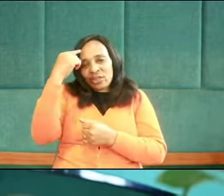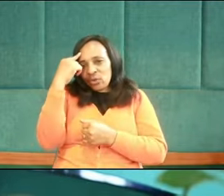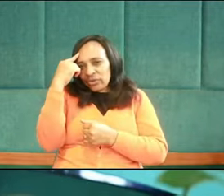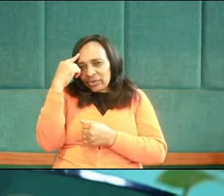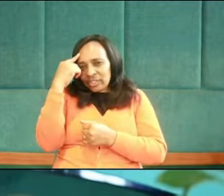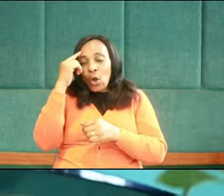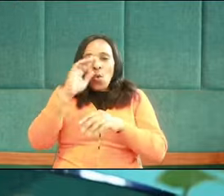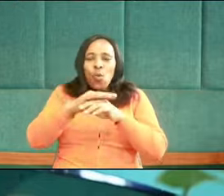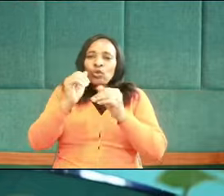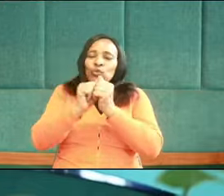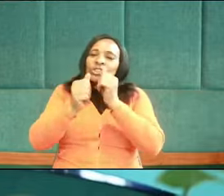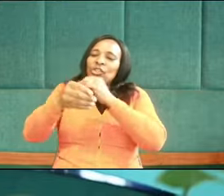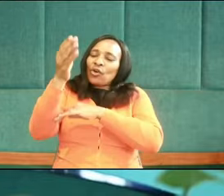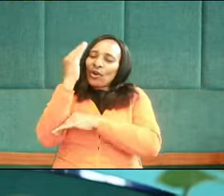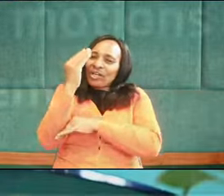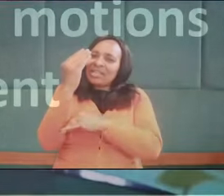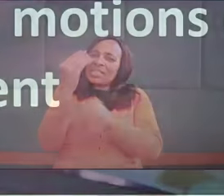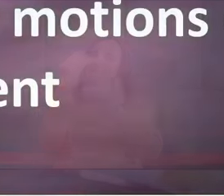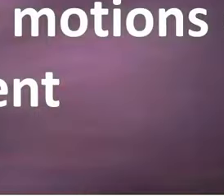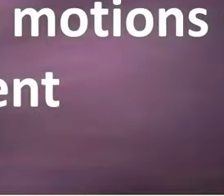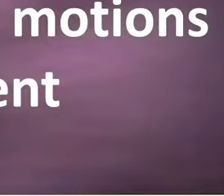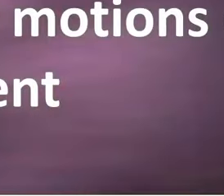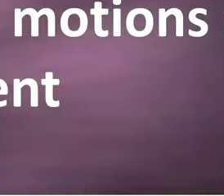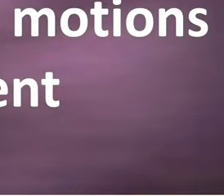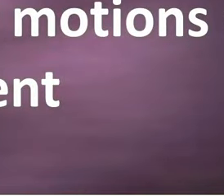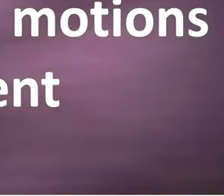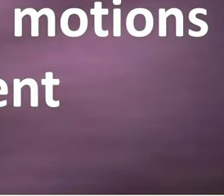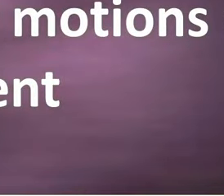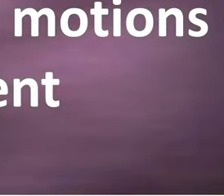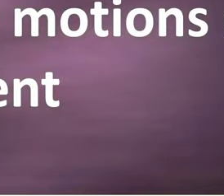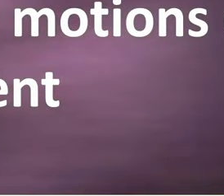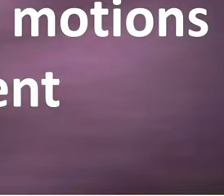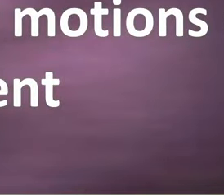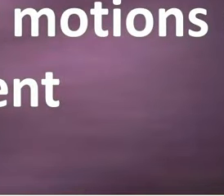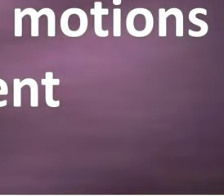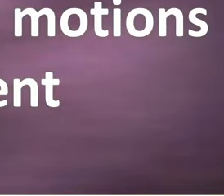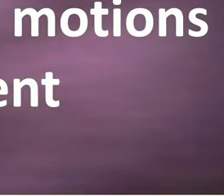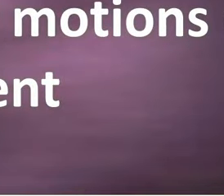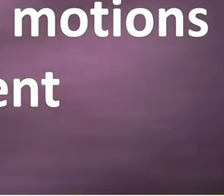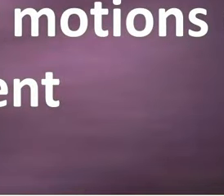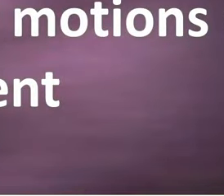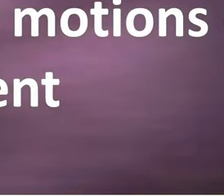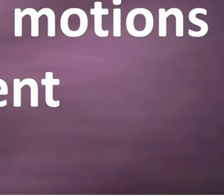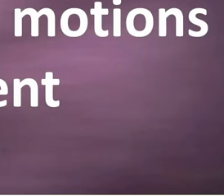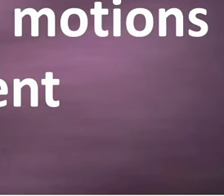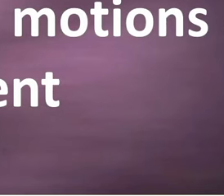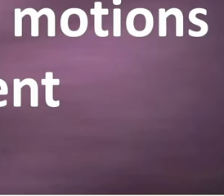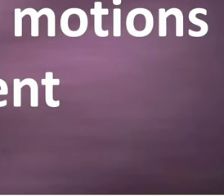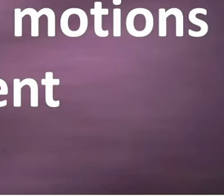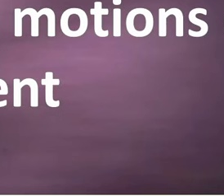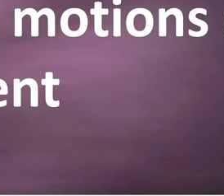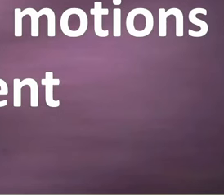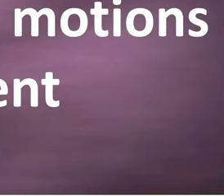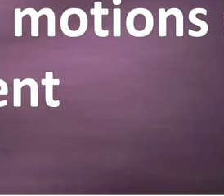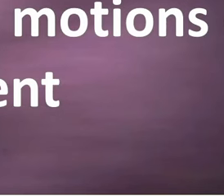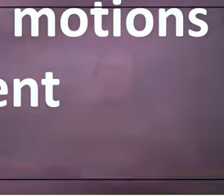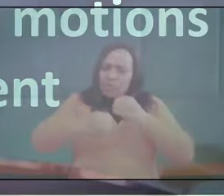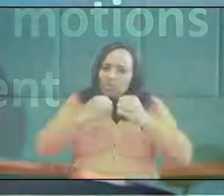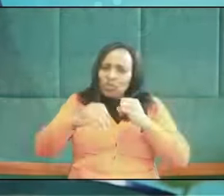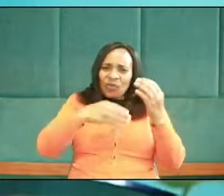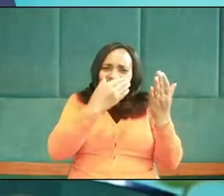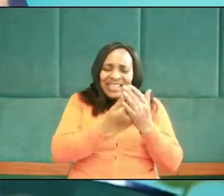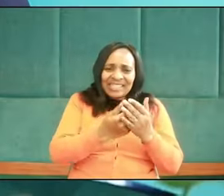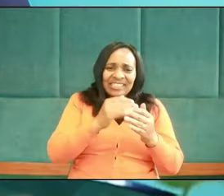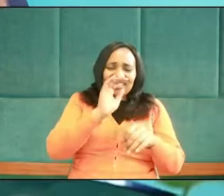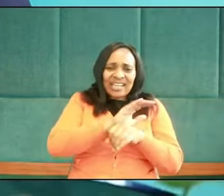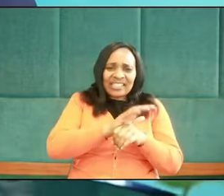good with God simply because they went through the motions of Old Testament worship. They went through the motion of attending church. They